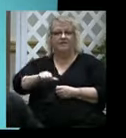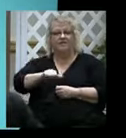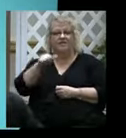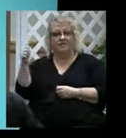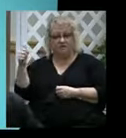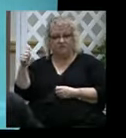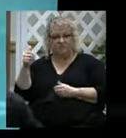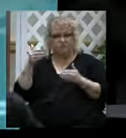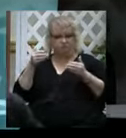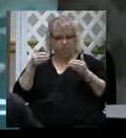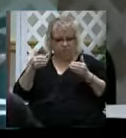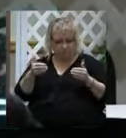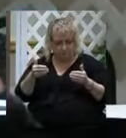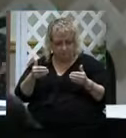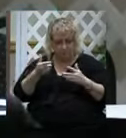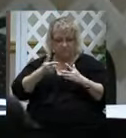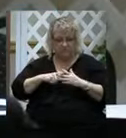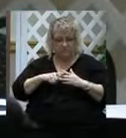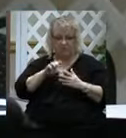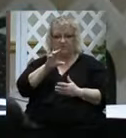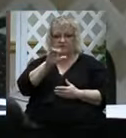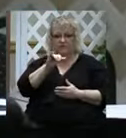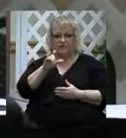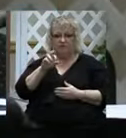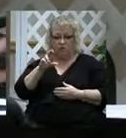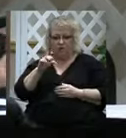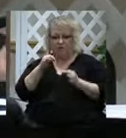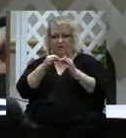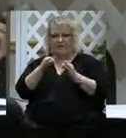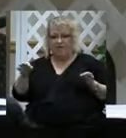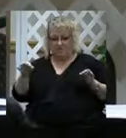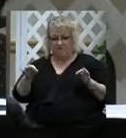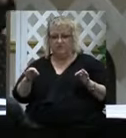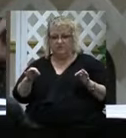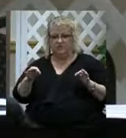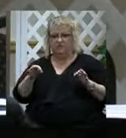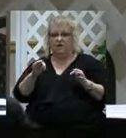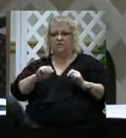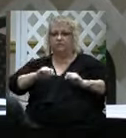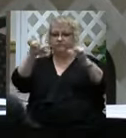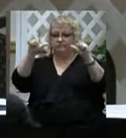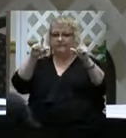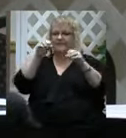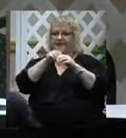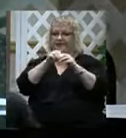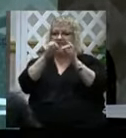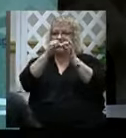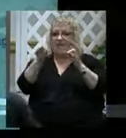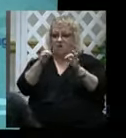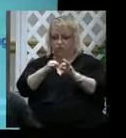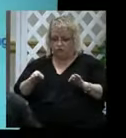moved forward. We started our sidebar languages list. So we have a list of languages on our website in language